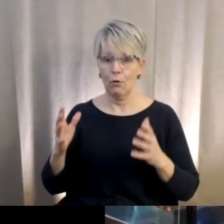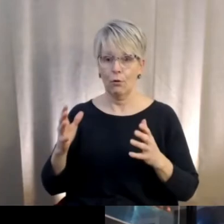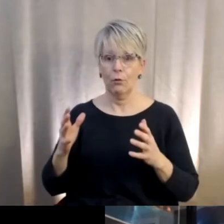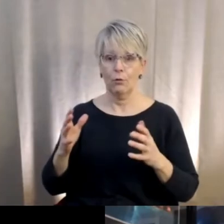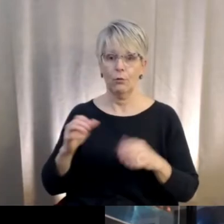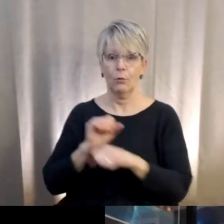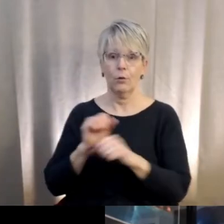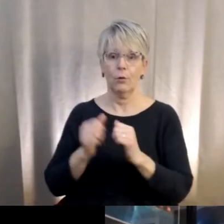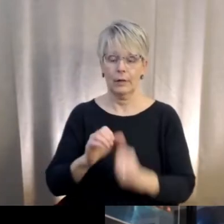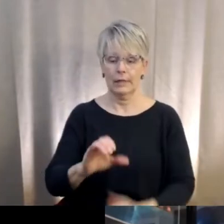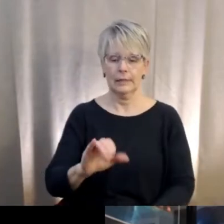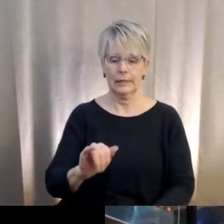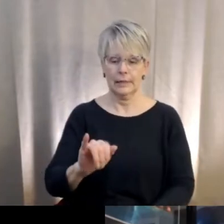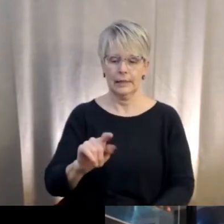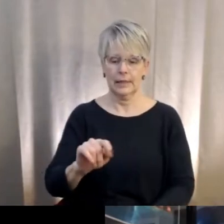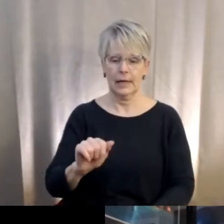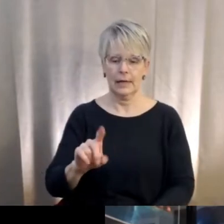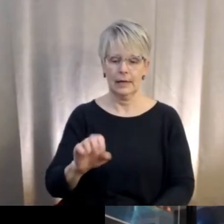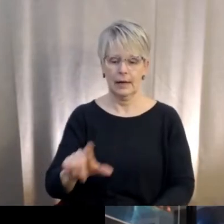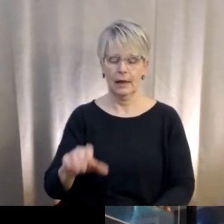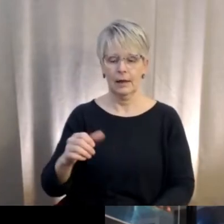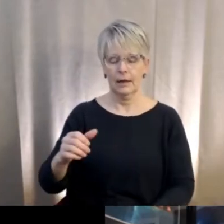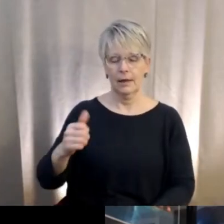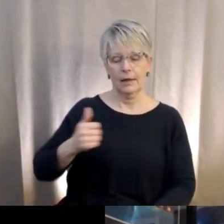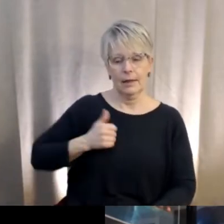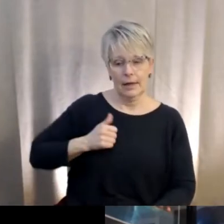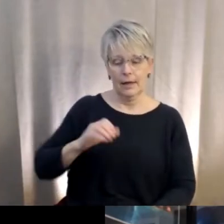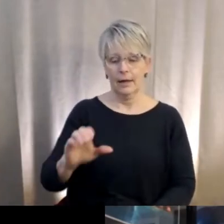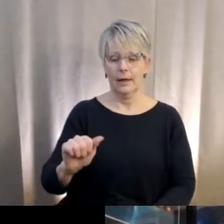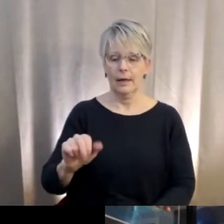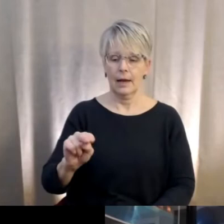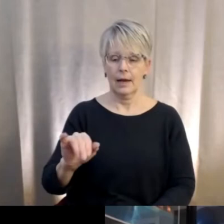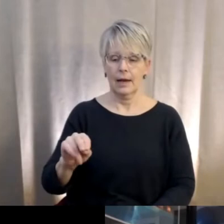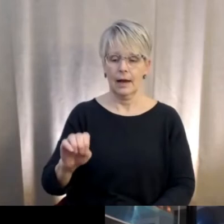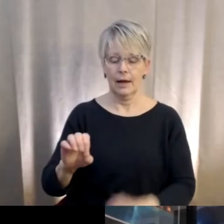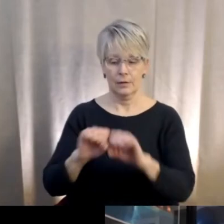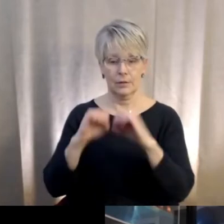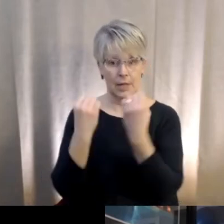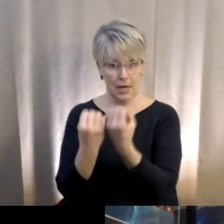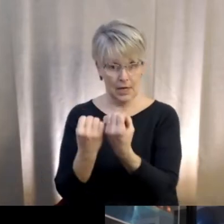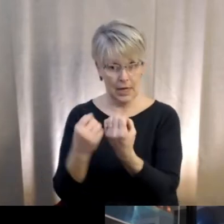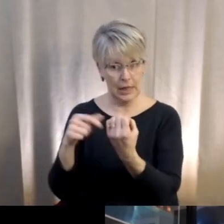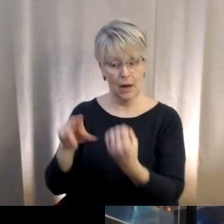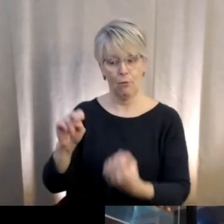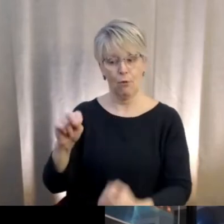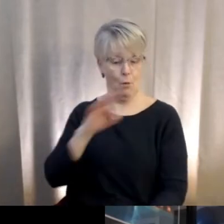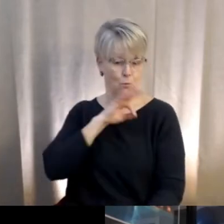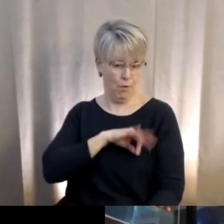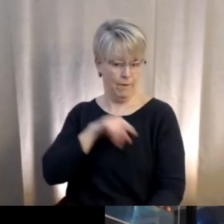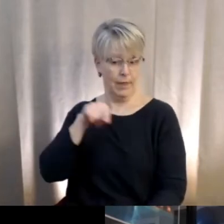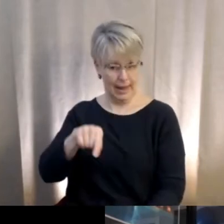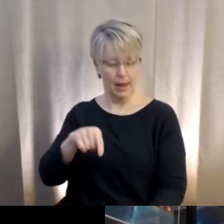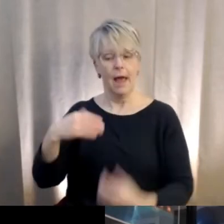Citadel Canine Society. So Citadel Canine Society is a nonprofit organization that has trainers across the